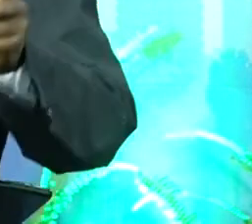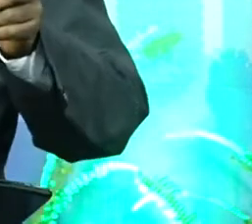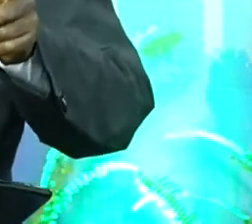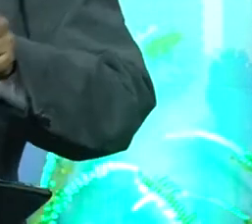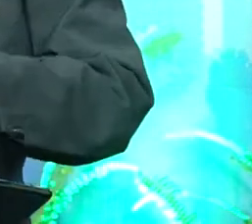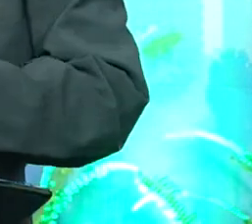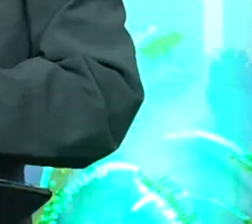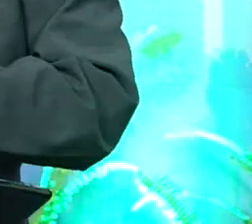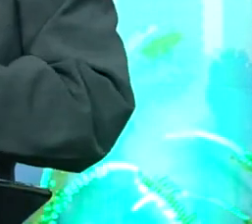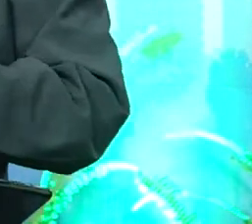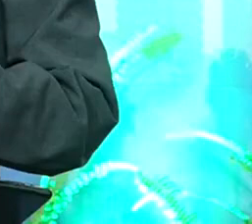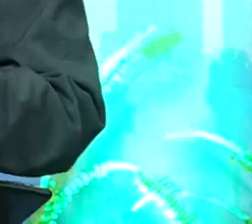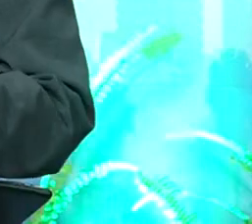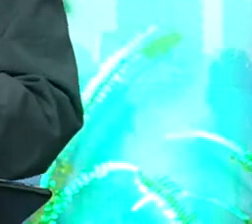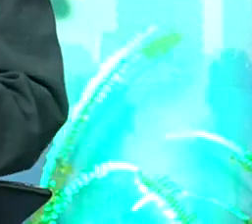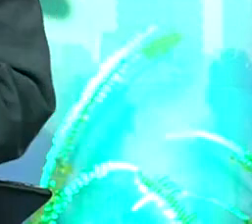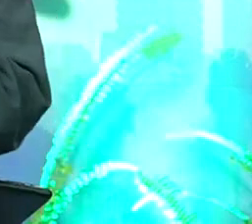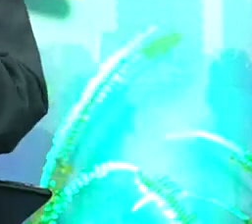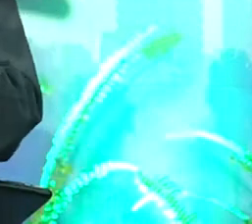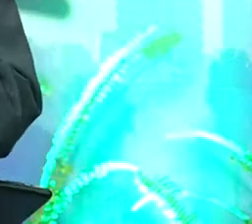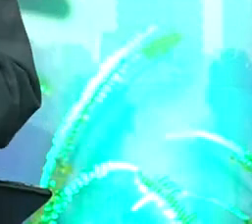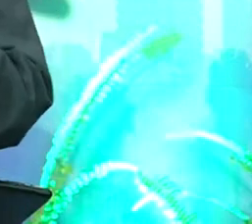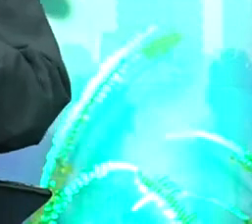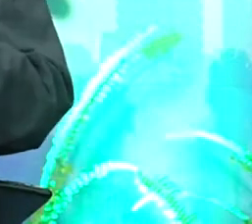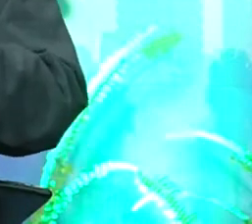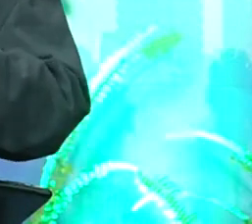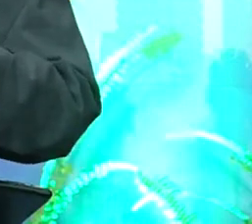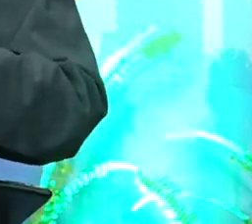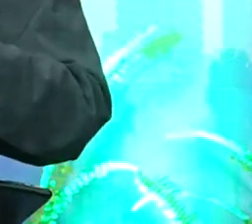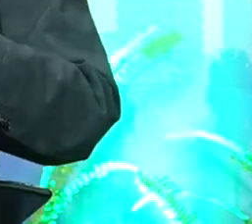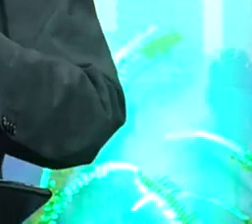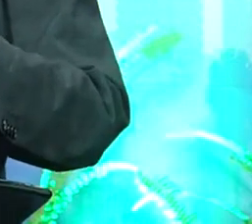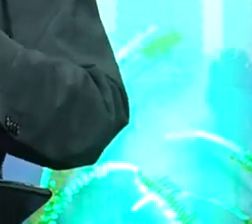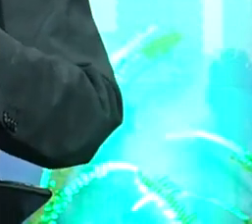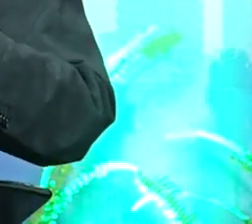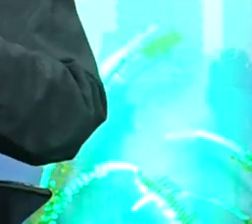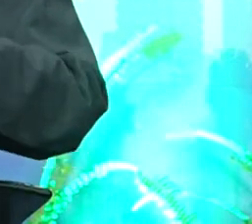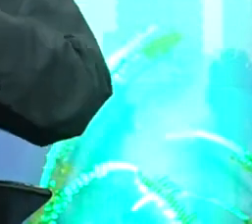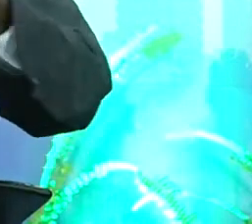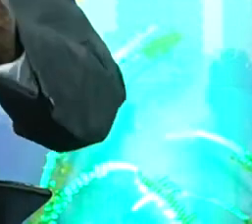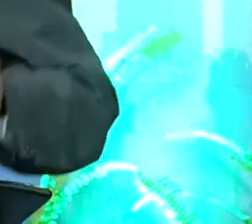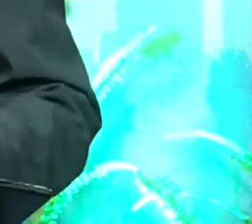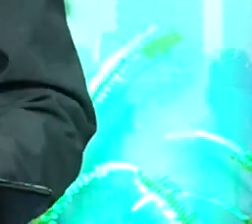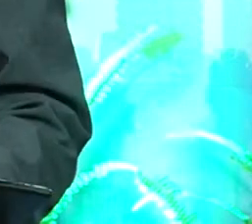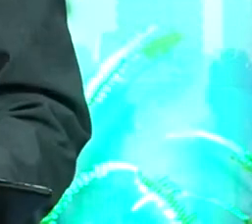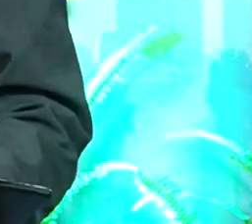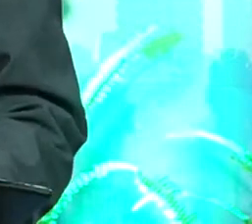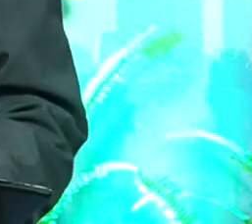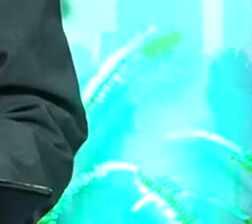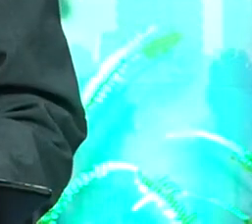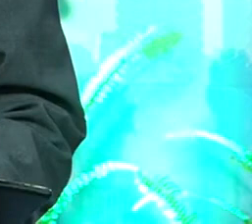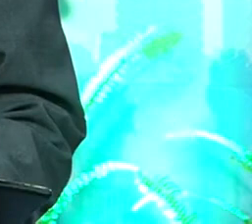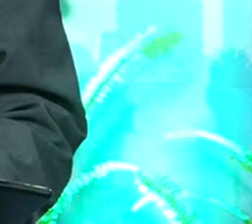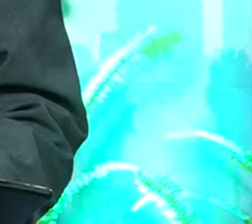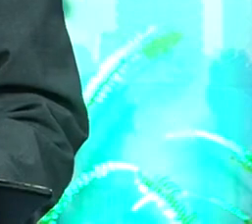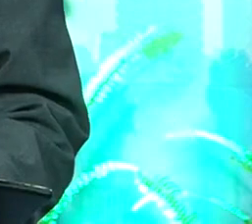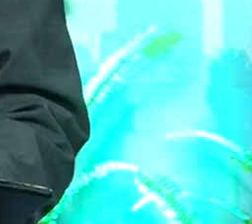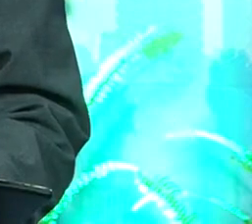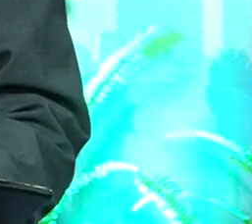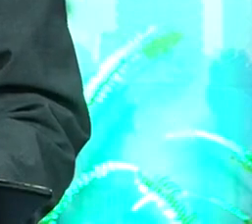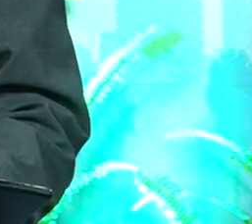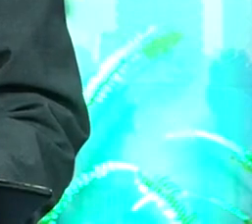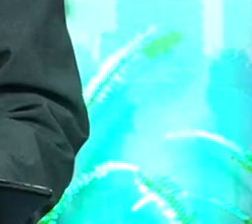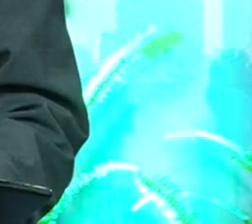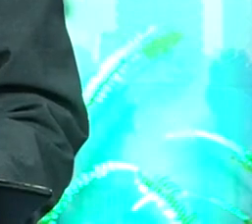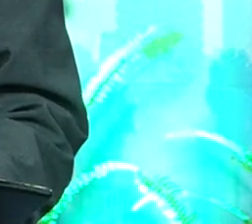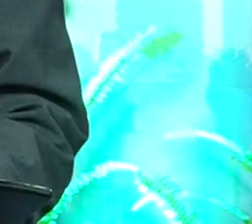And because I did not want to talk about our case in the church.